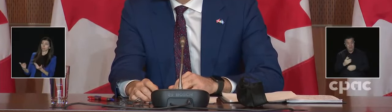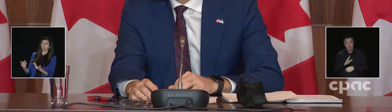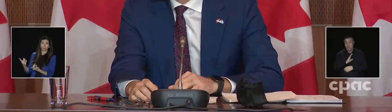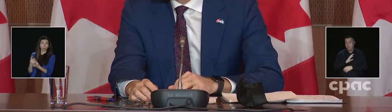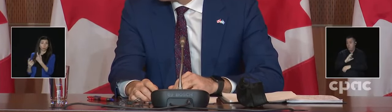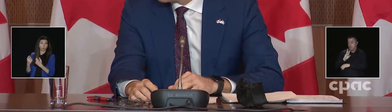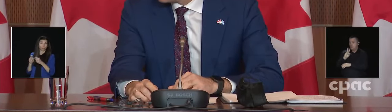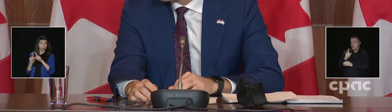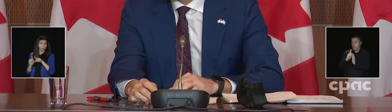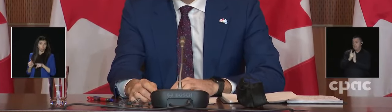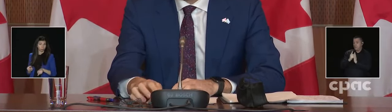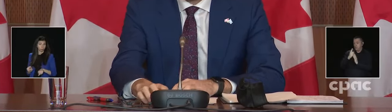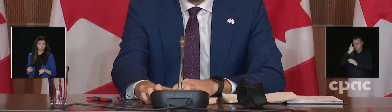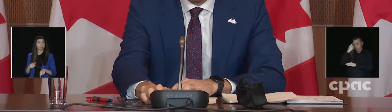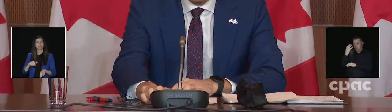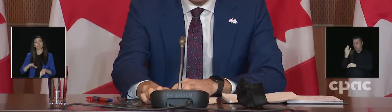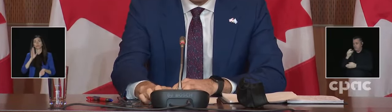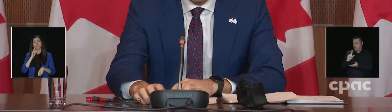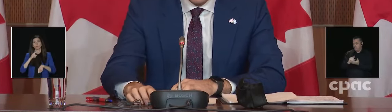Over to you, Minister. Thank you.